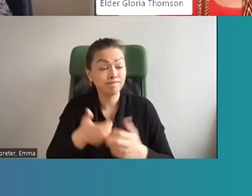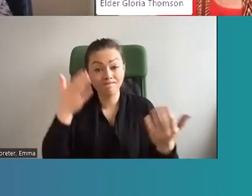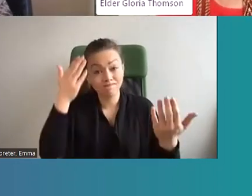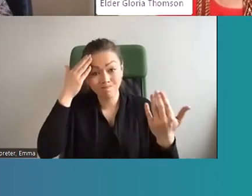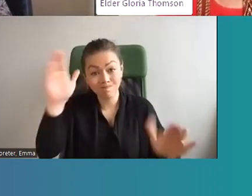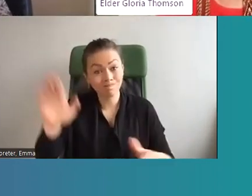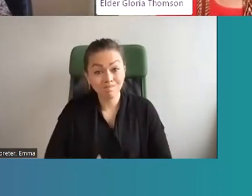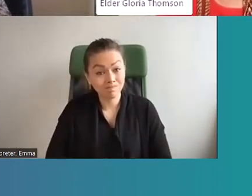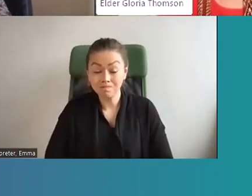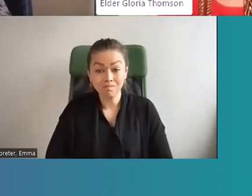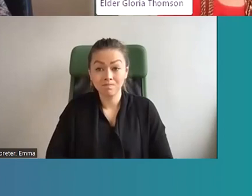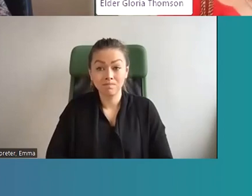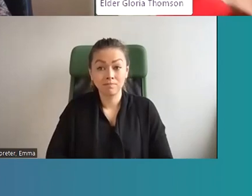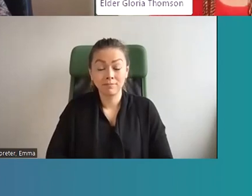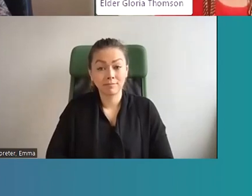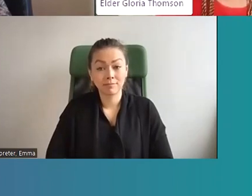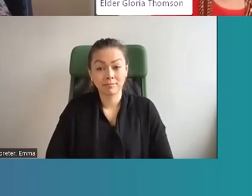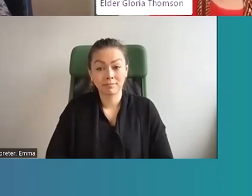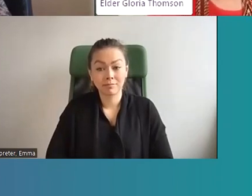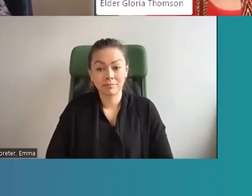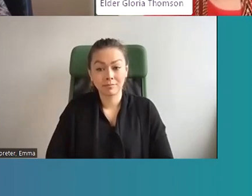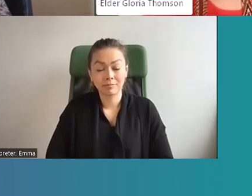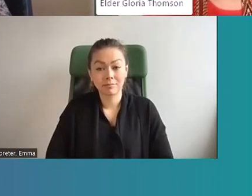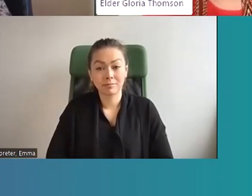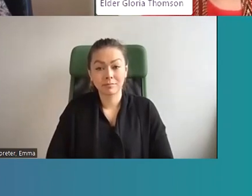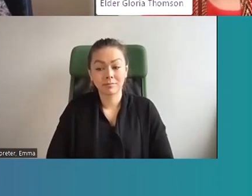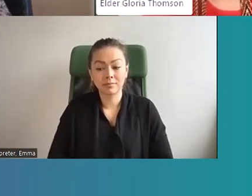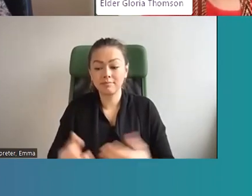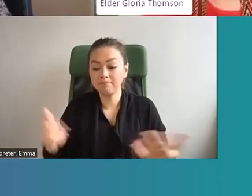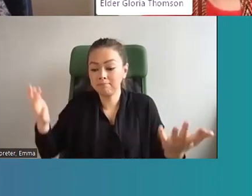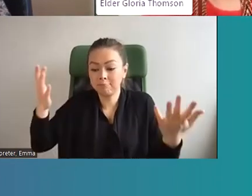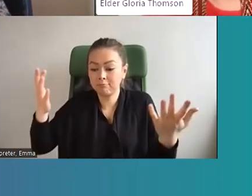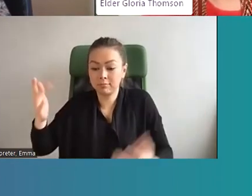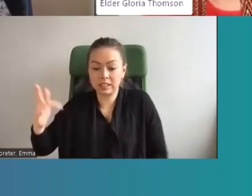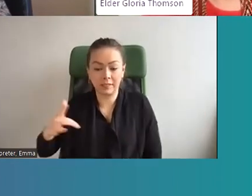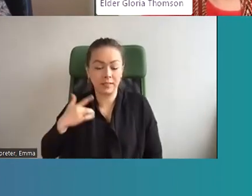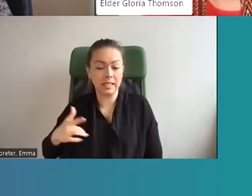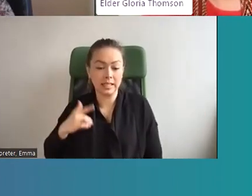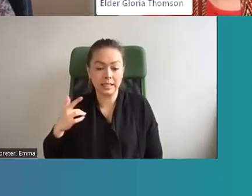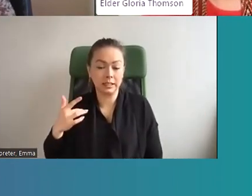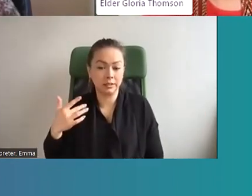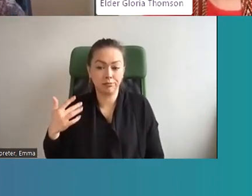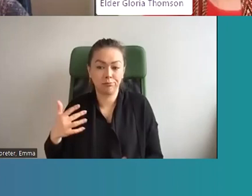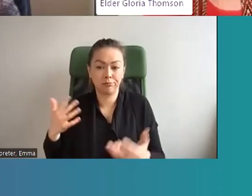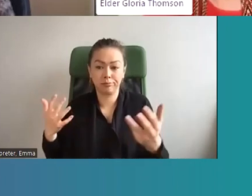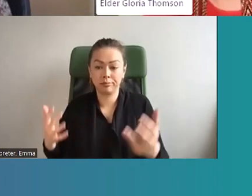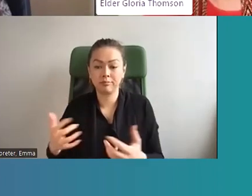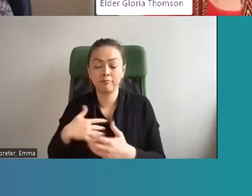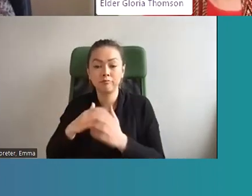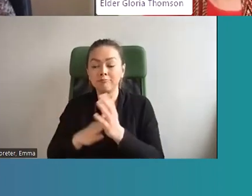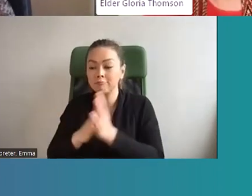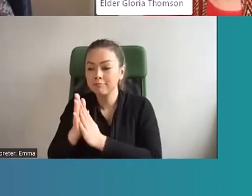because I just was so interested in you know, our ceremonies